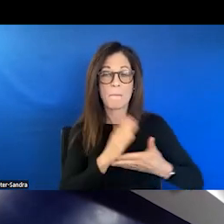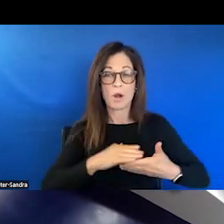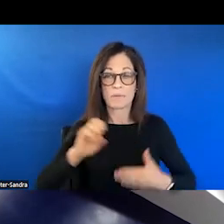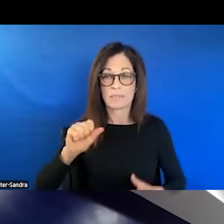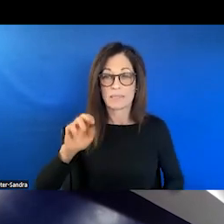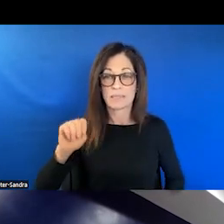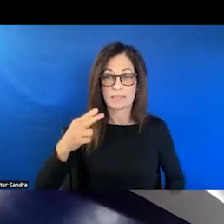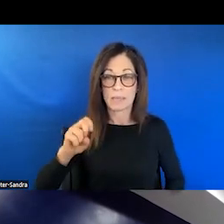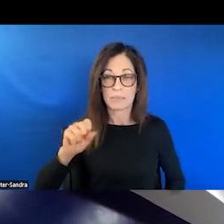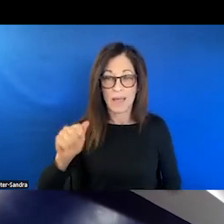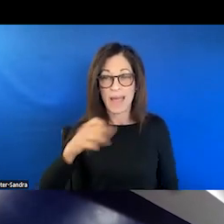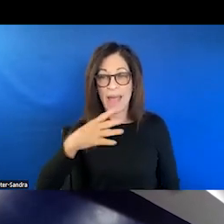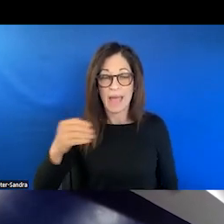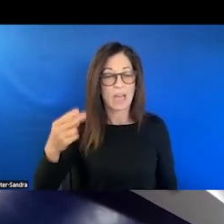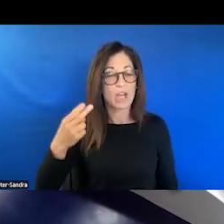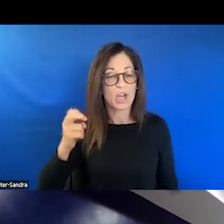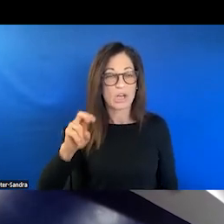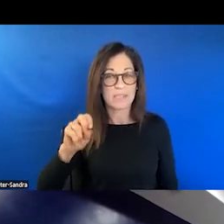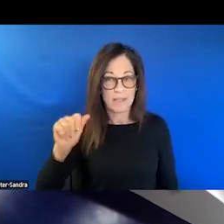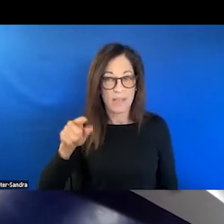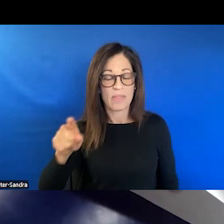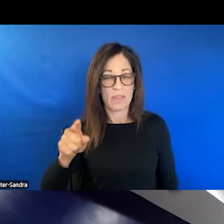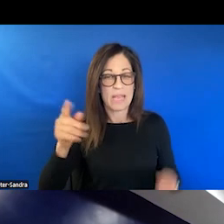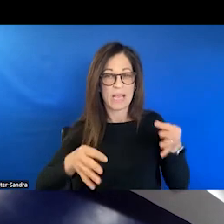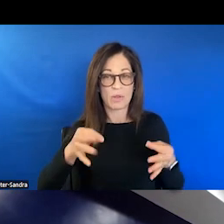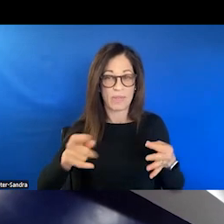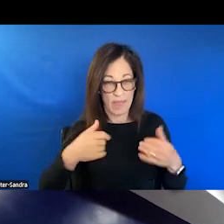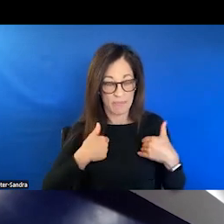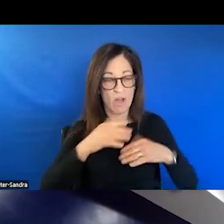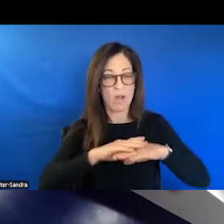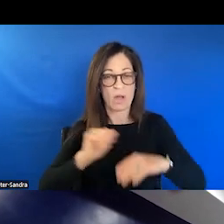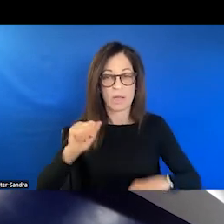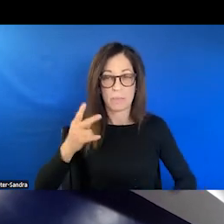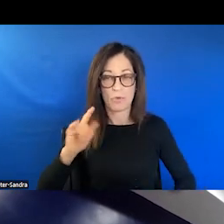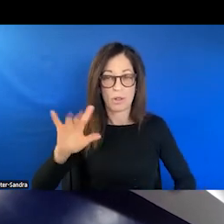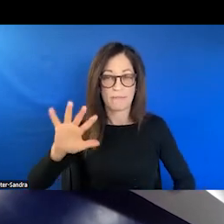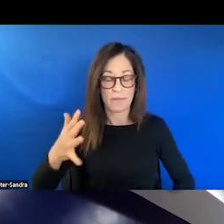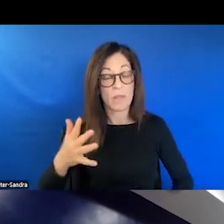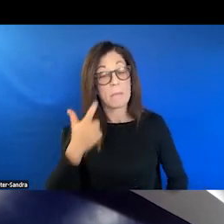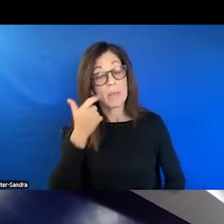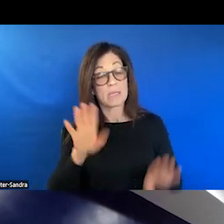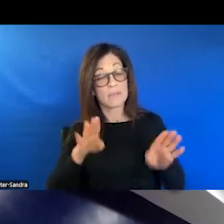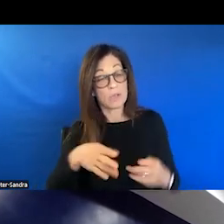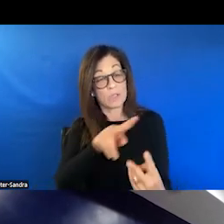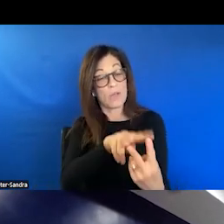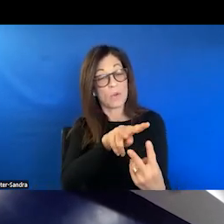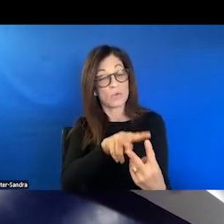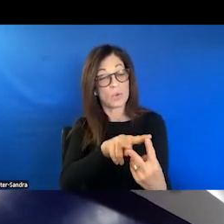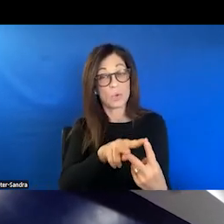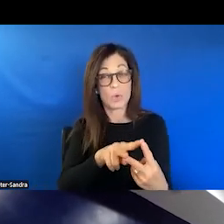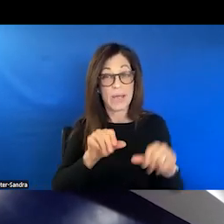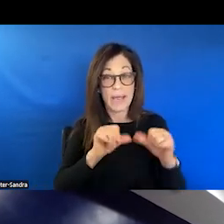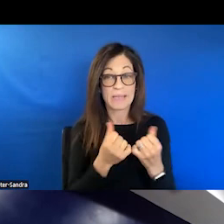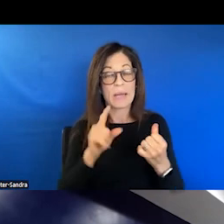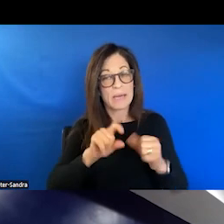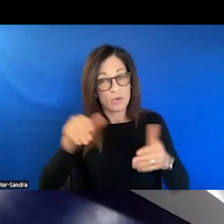and HRSA focused hearing that they are having on the 5th. Because of the focus on those two agencies, they needed to